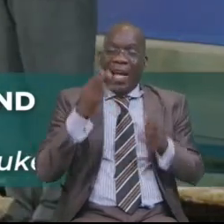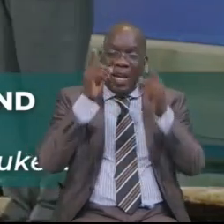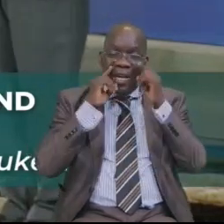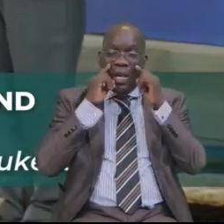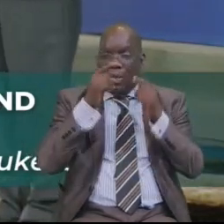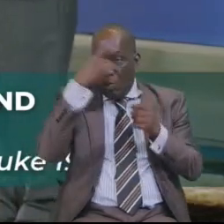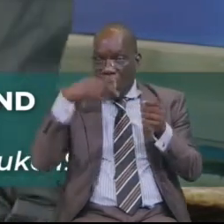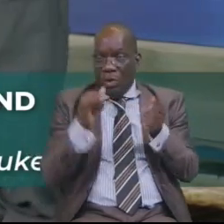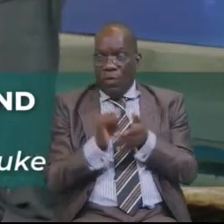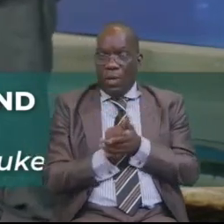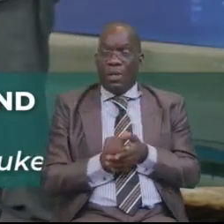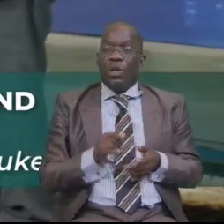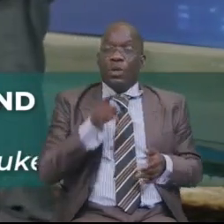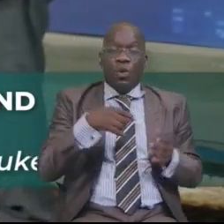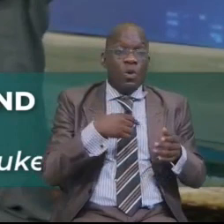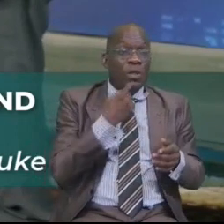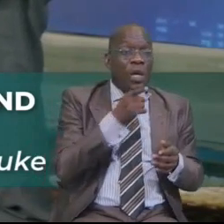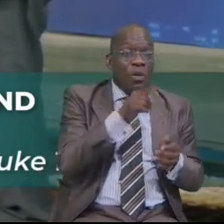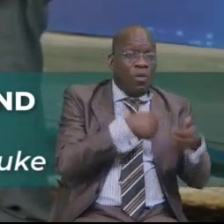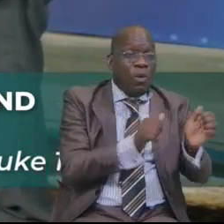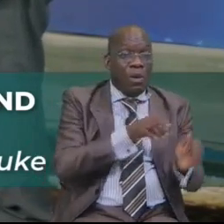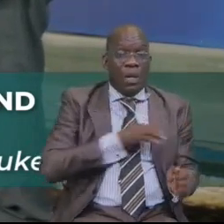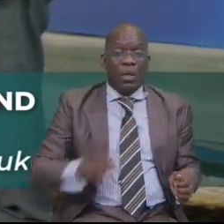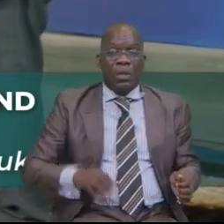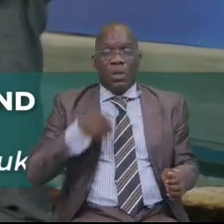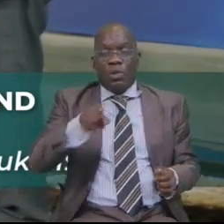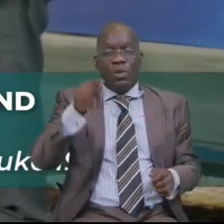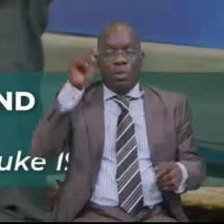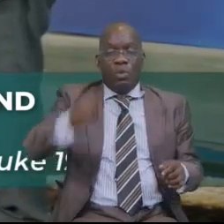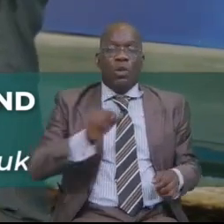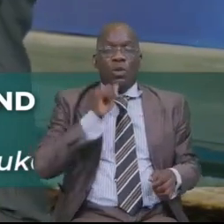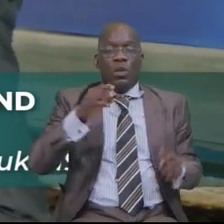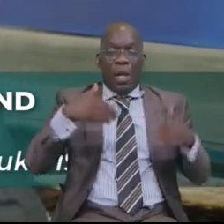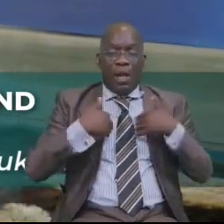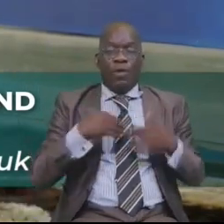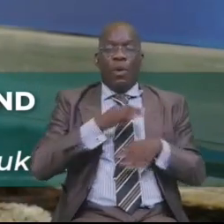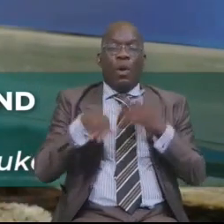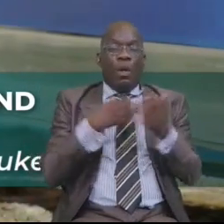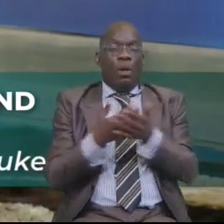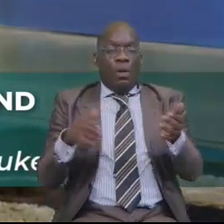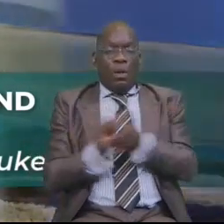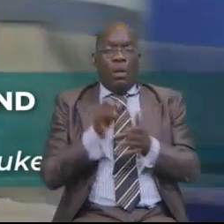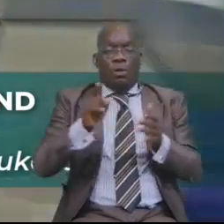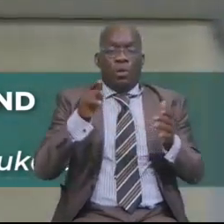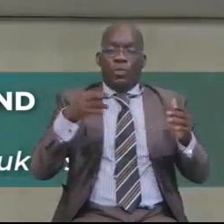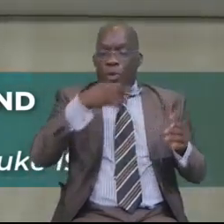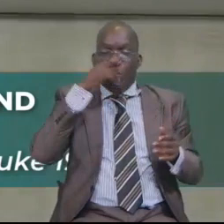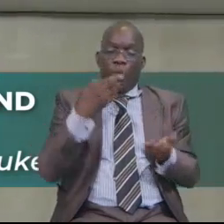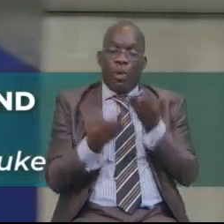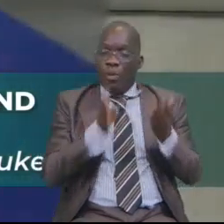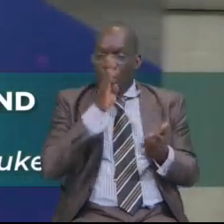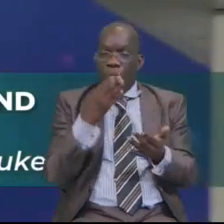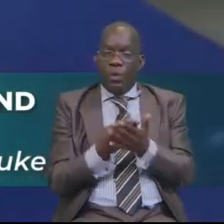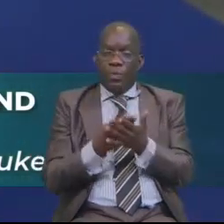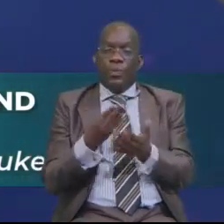you are following Christ? You must not have all those things you have stolen, whether it's money, whether it's certificate